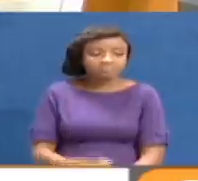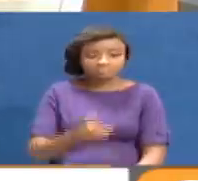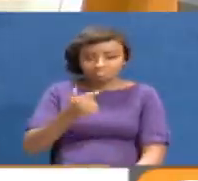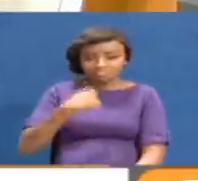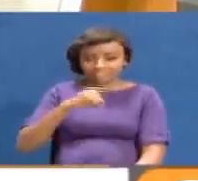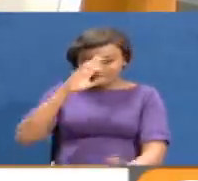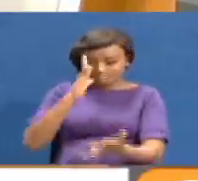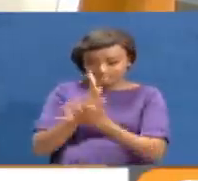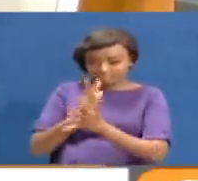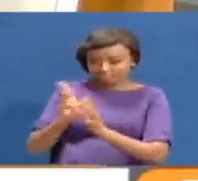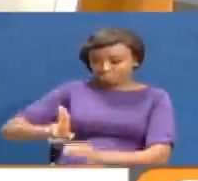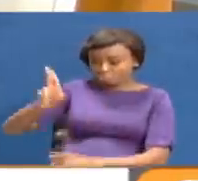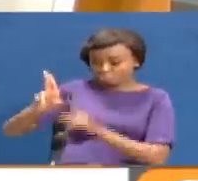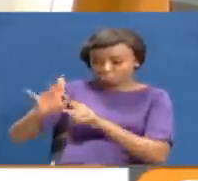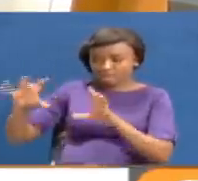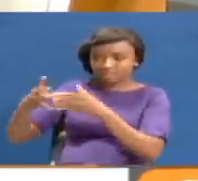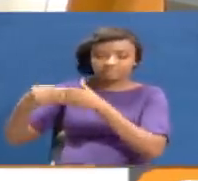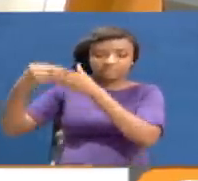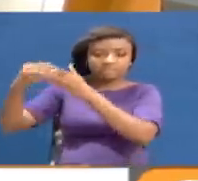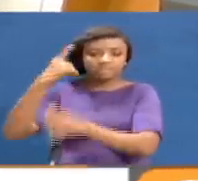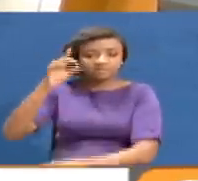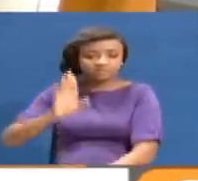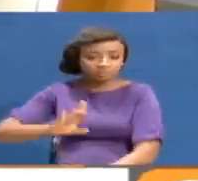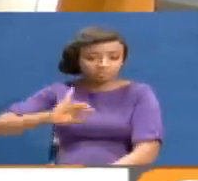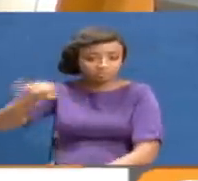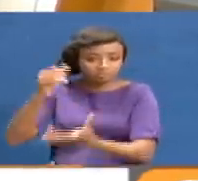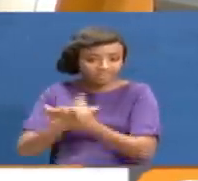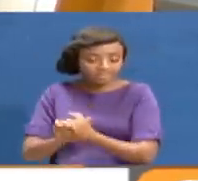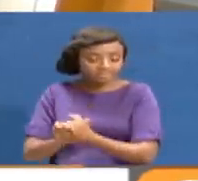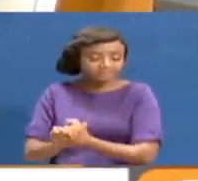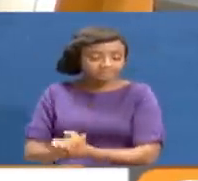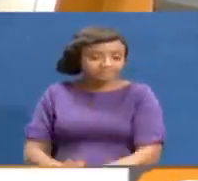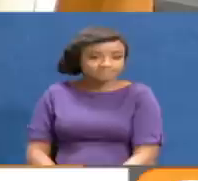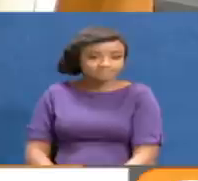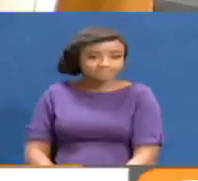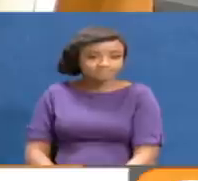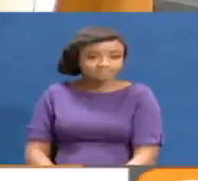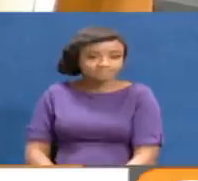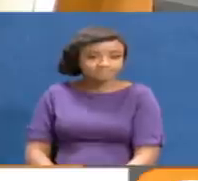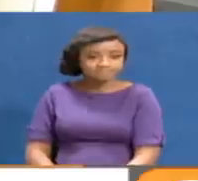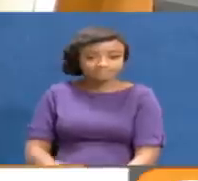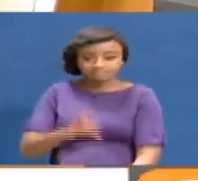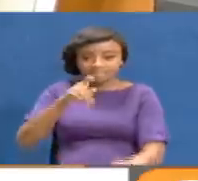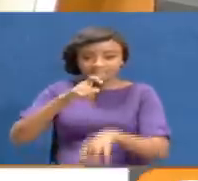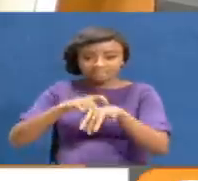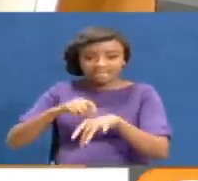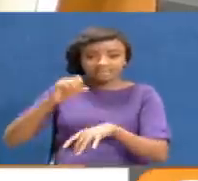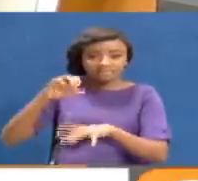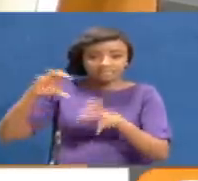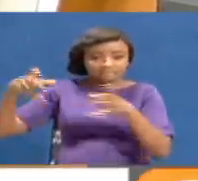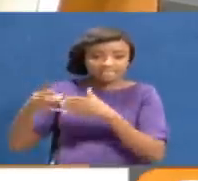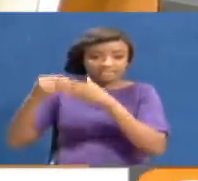President Uhuru Kenyatta is the party leader for the Jubilee. But are you allowing dissenting voices? That's the question. No. When the party leader